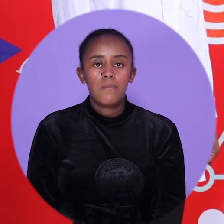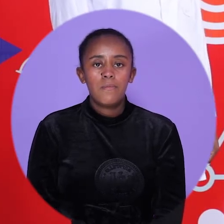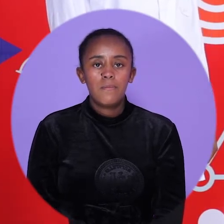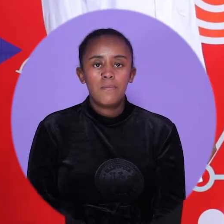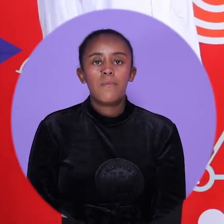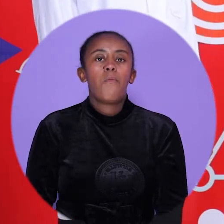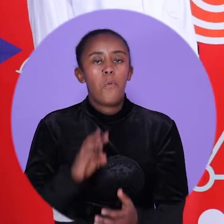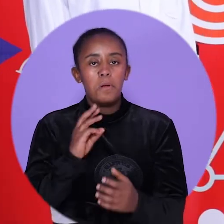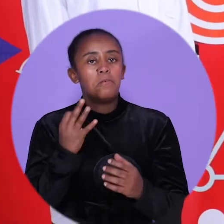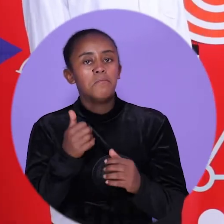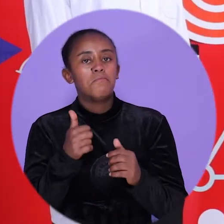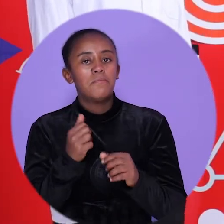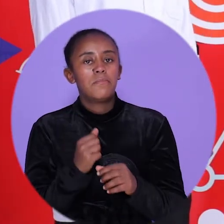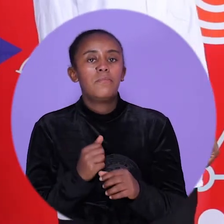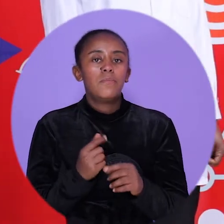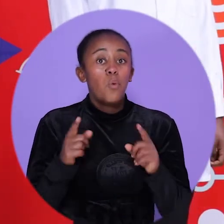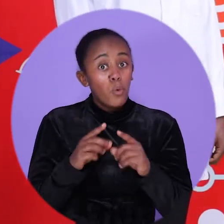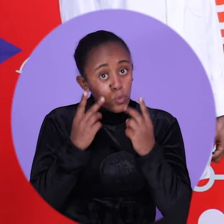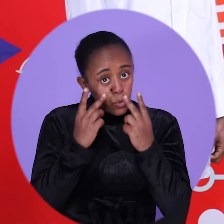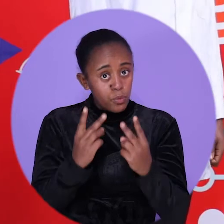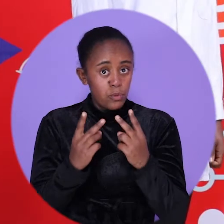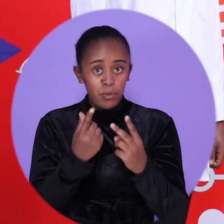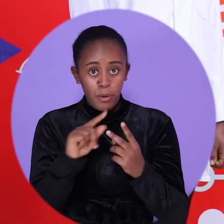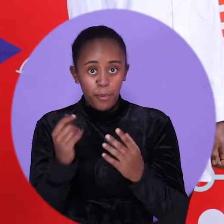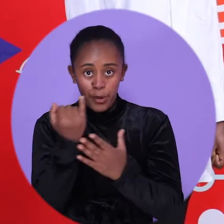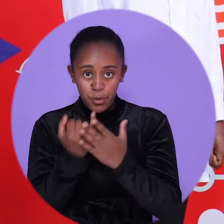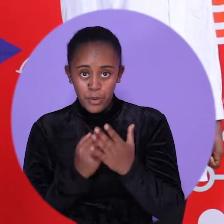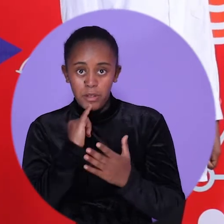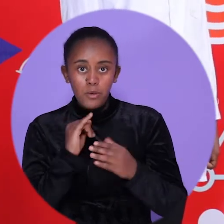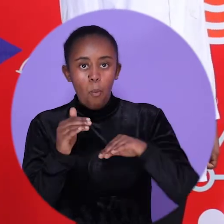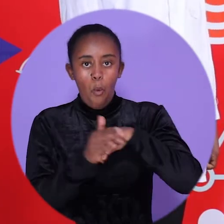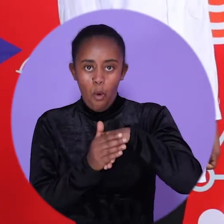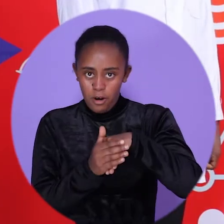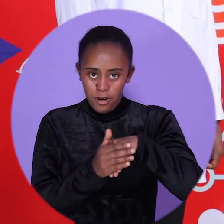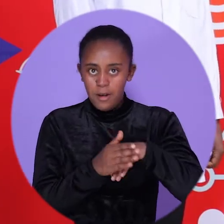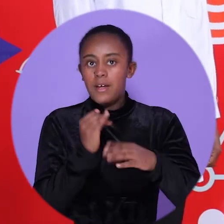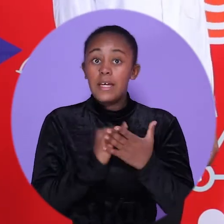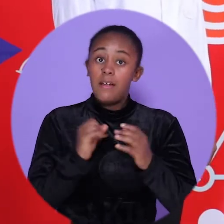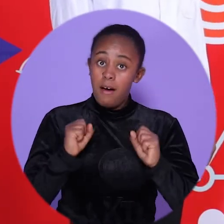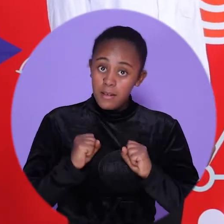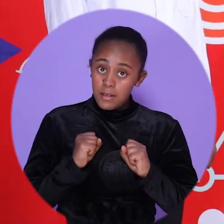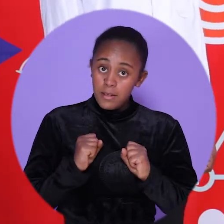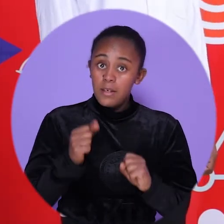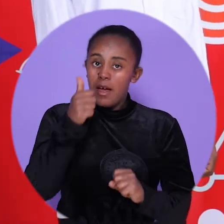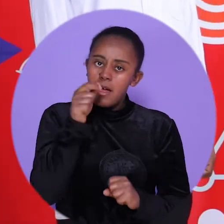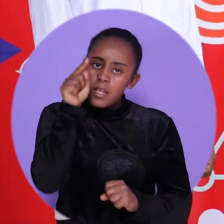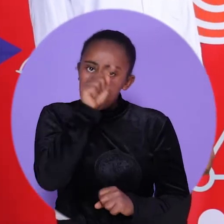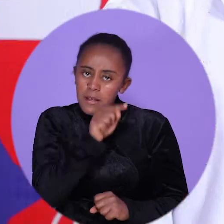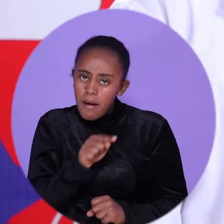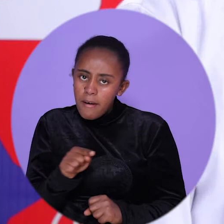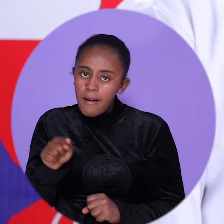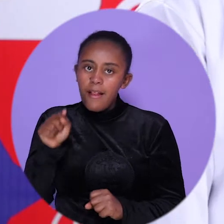Well then, so when you look the picture, it is the picture is ball and also it has a circle